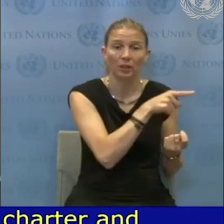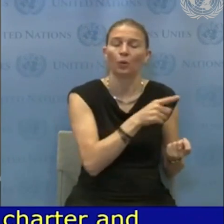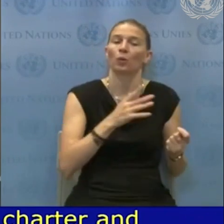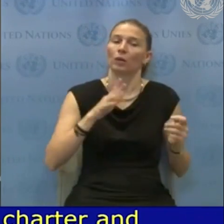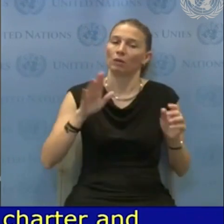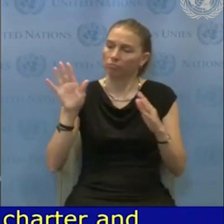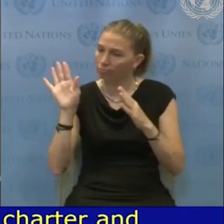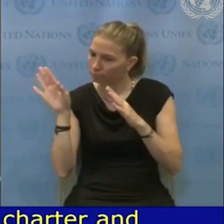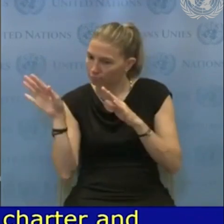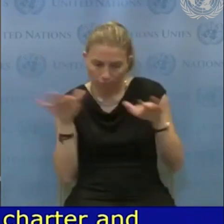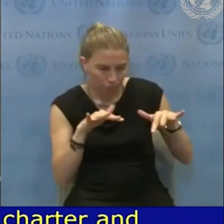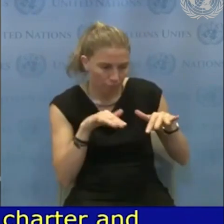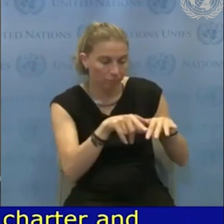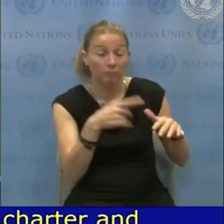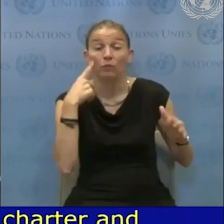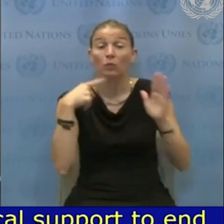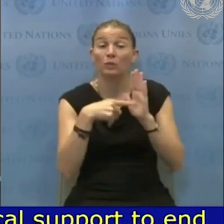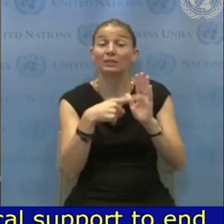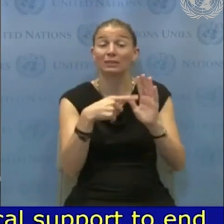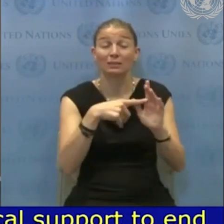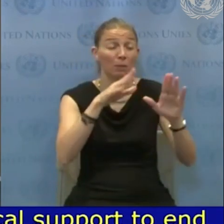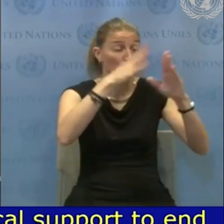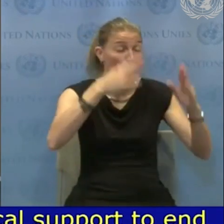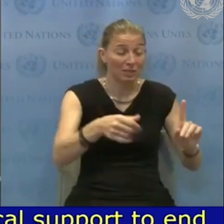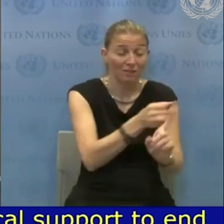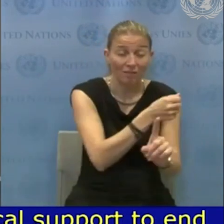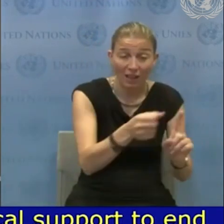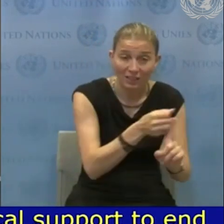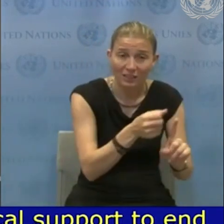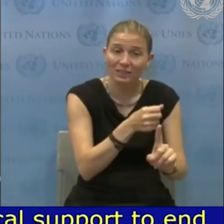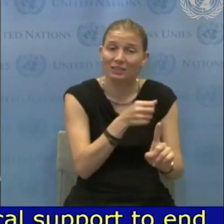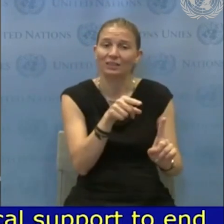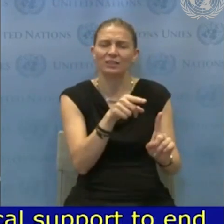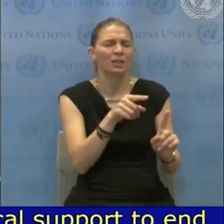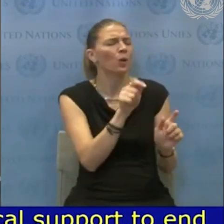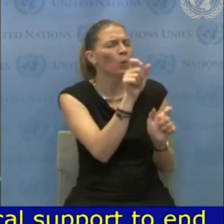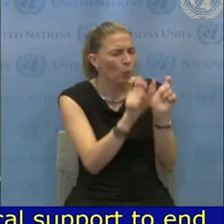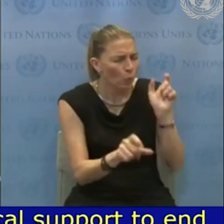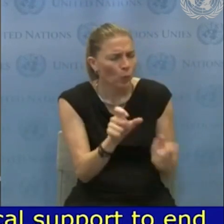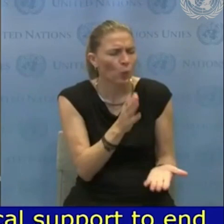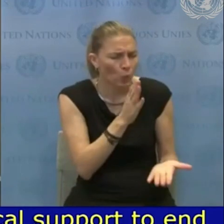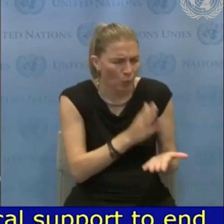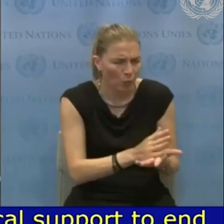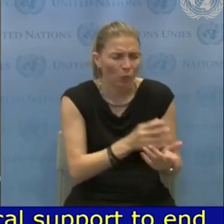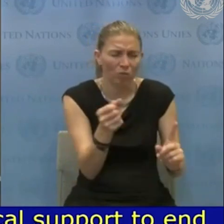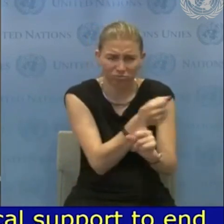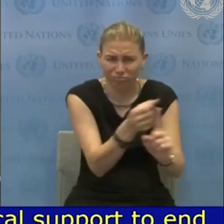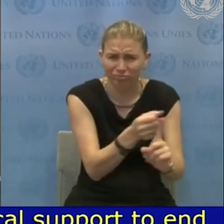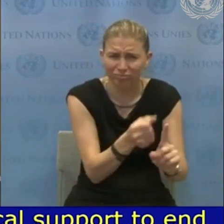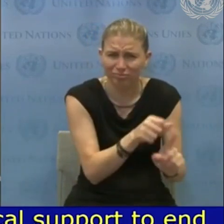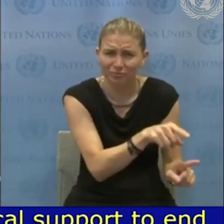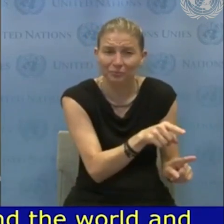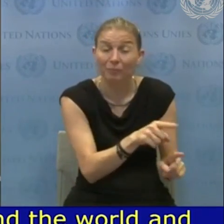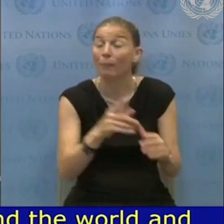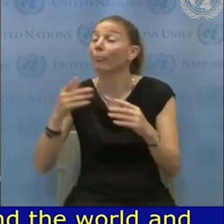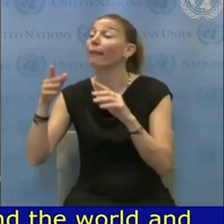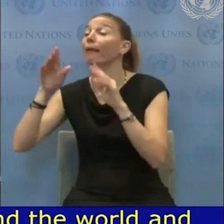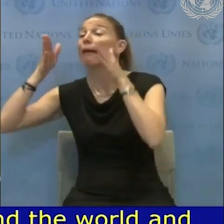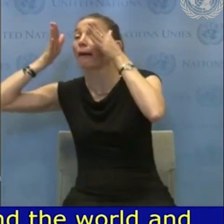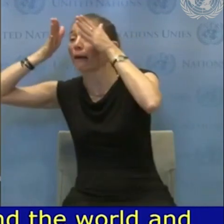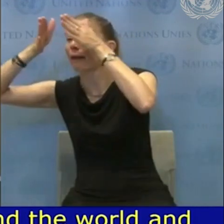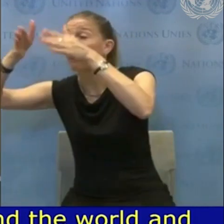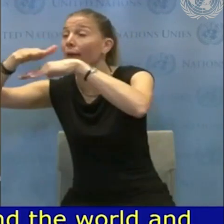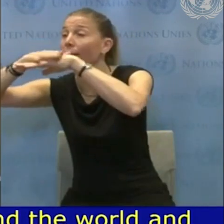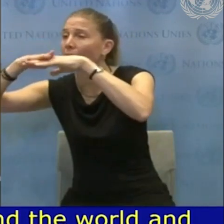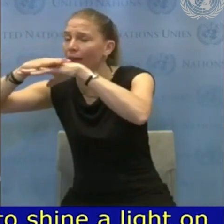like domestic violence, understanding who is most at risk and pointing the way towards solutions.